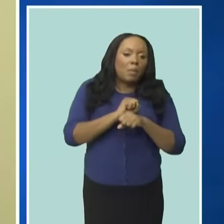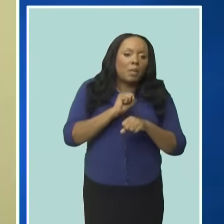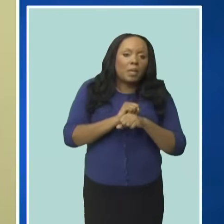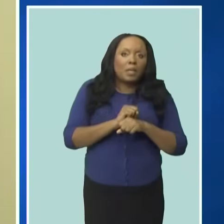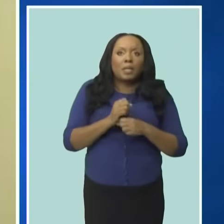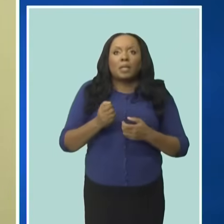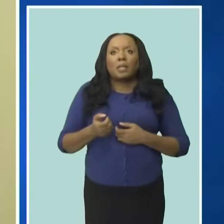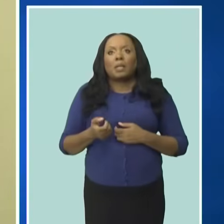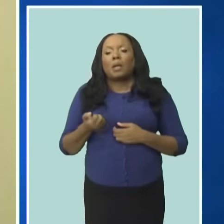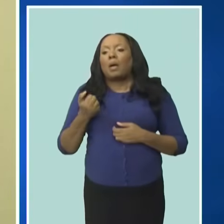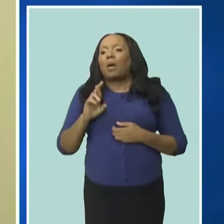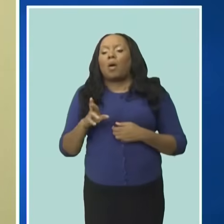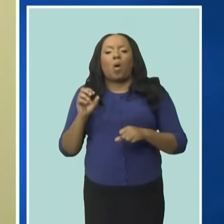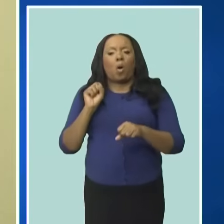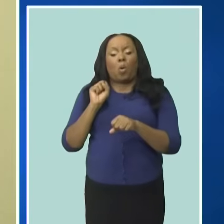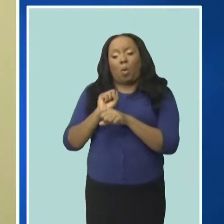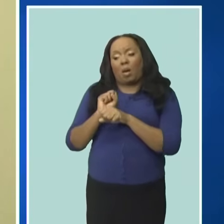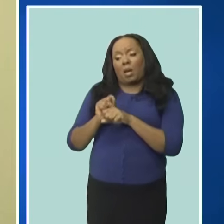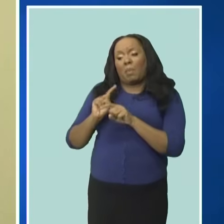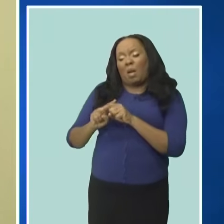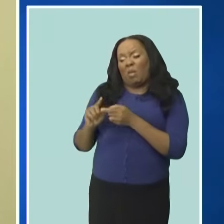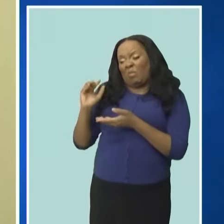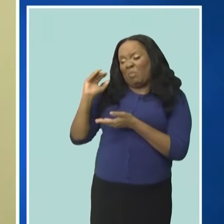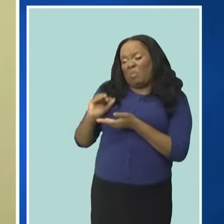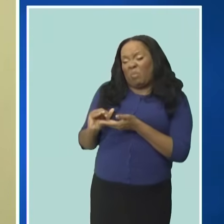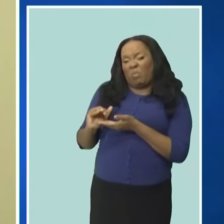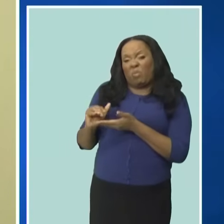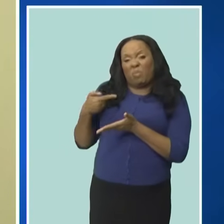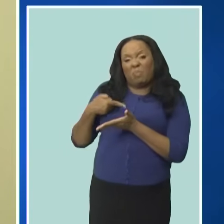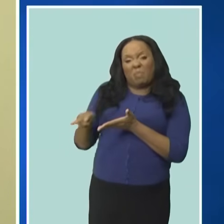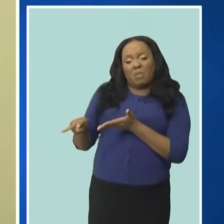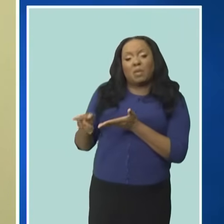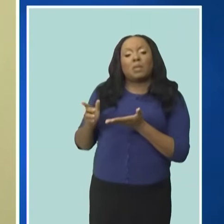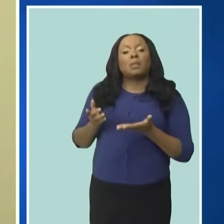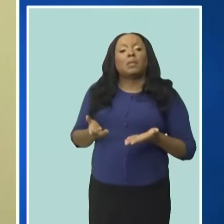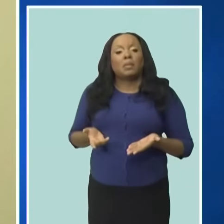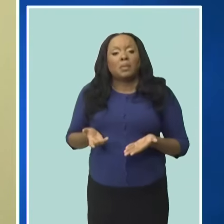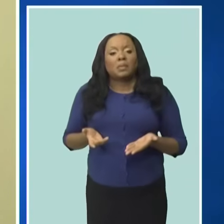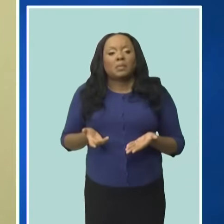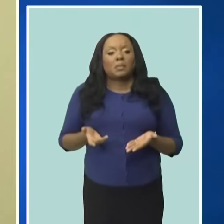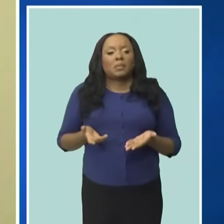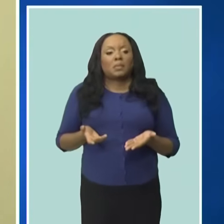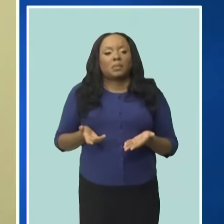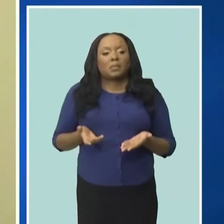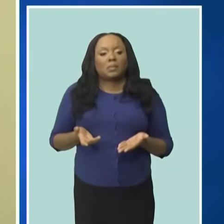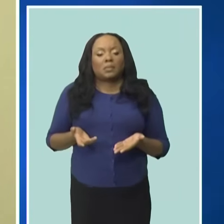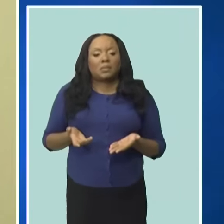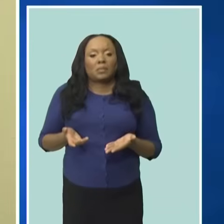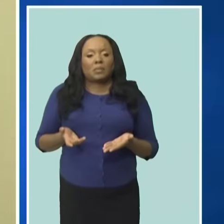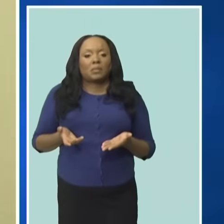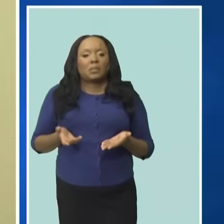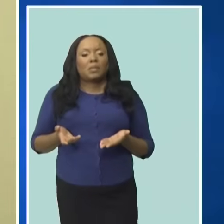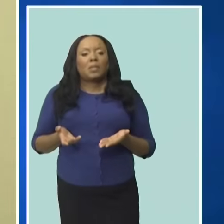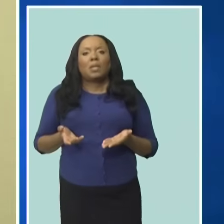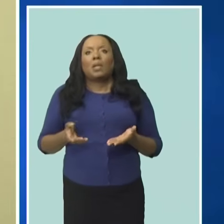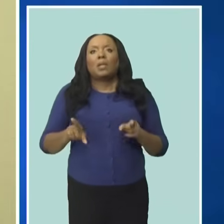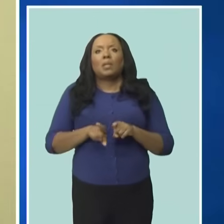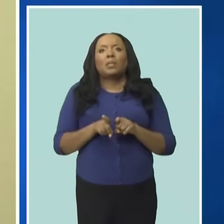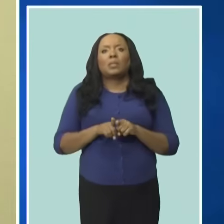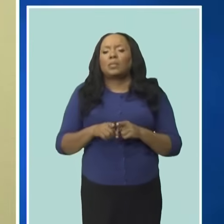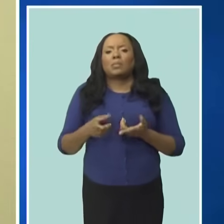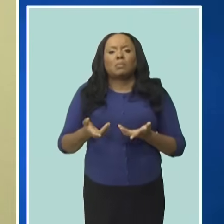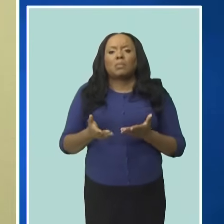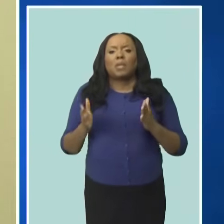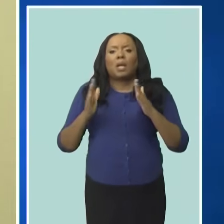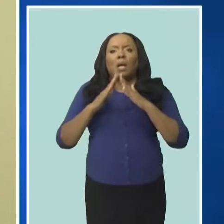or underemployed. It must also be explained where are the available houses to